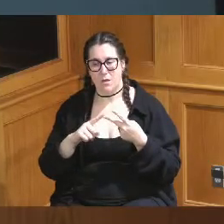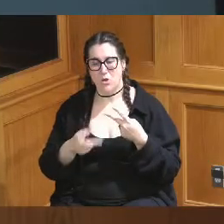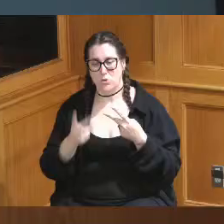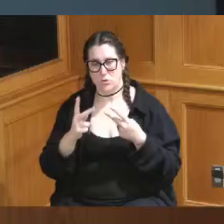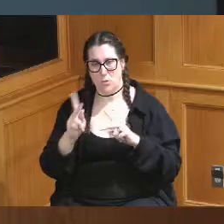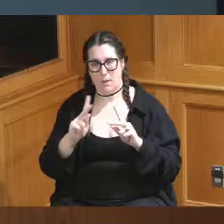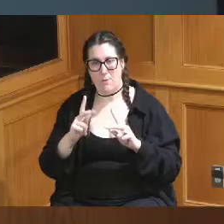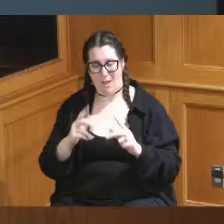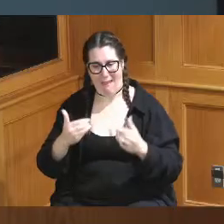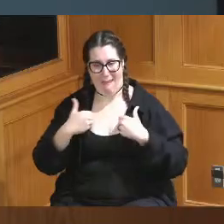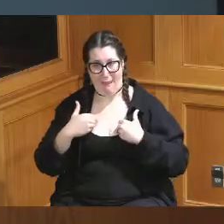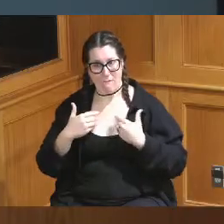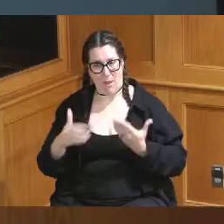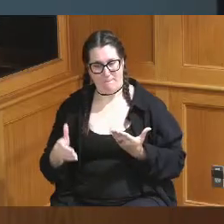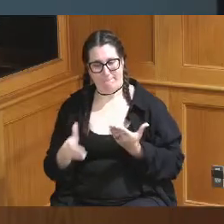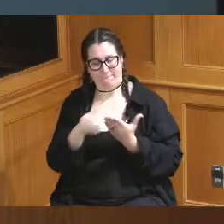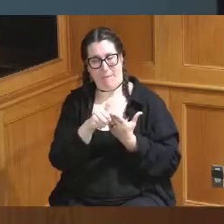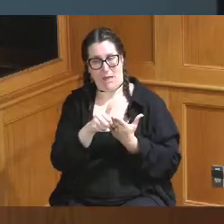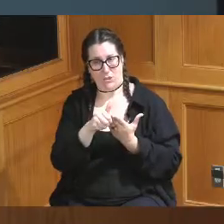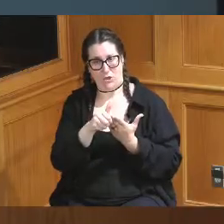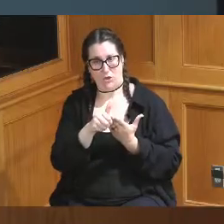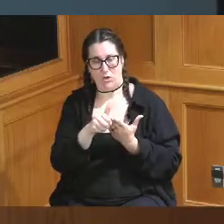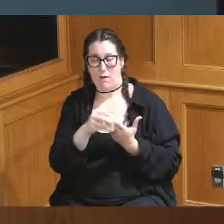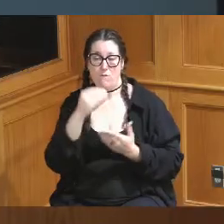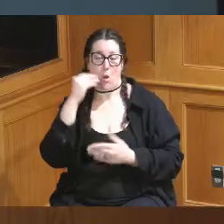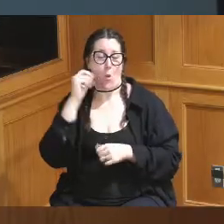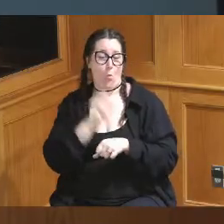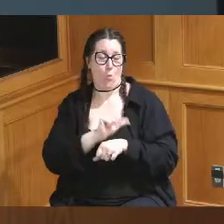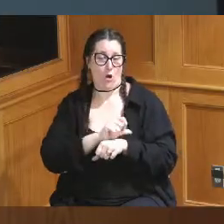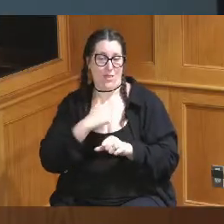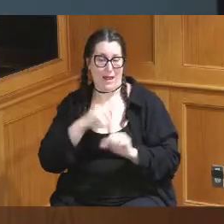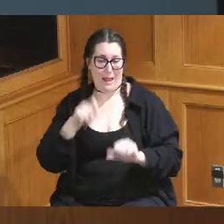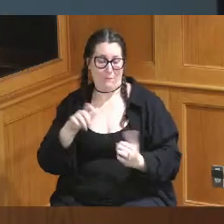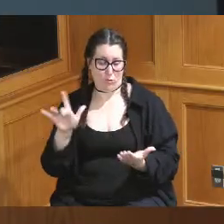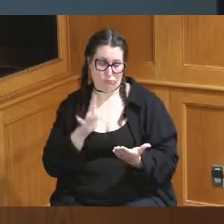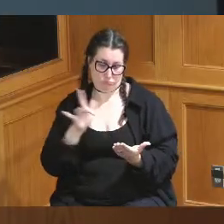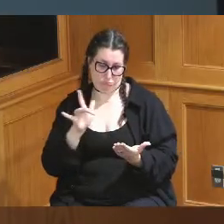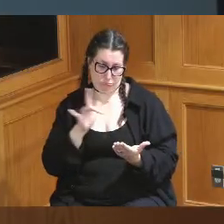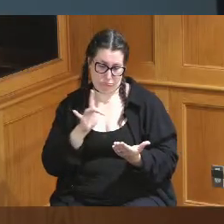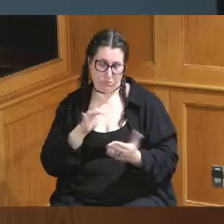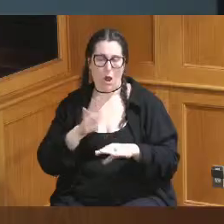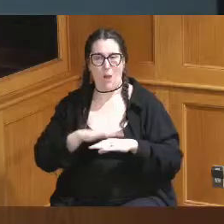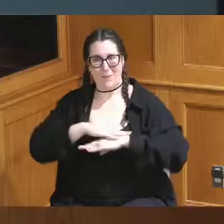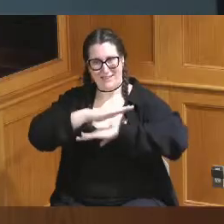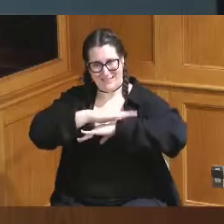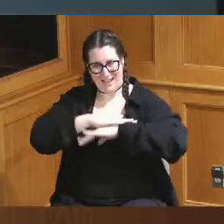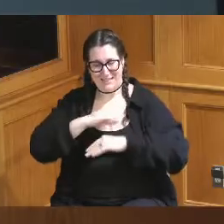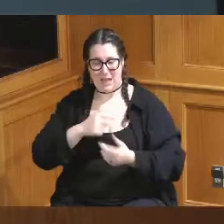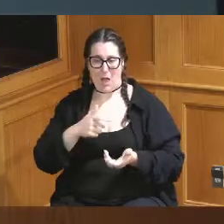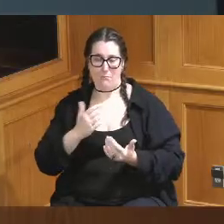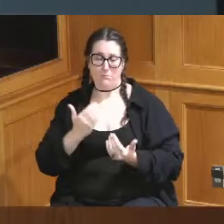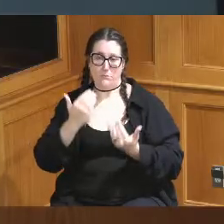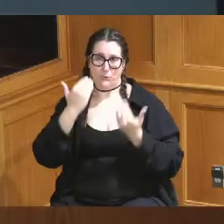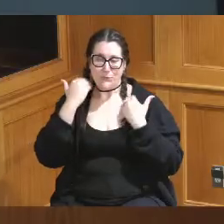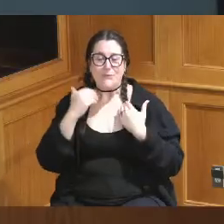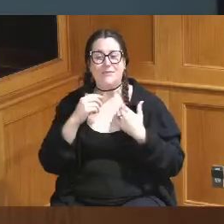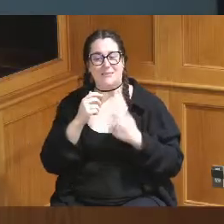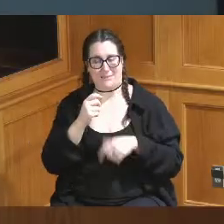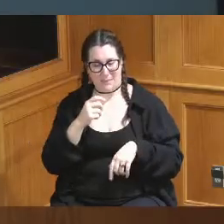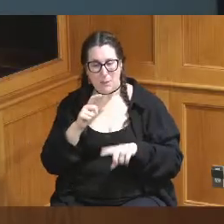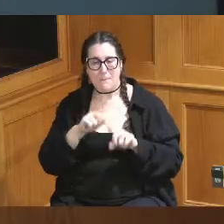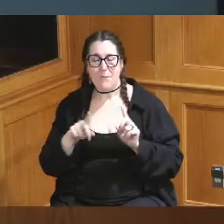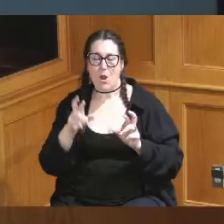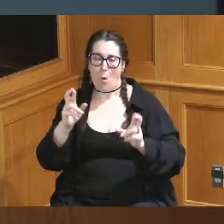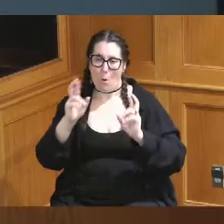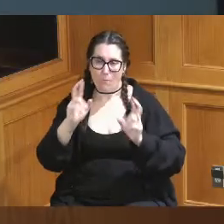got a binder of homework that I have to get through. It's on my desk. I'm getting through it, but it is hopefully going